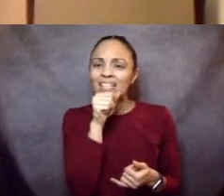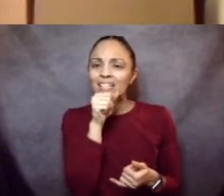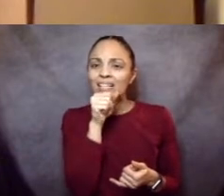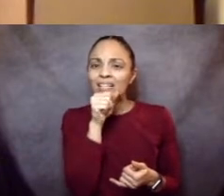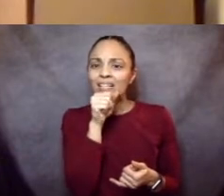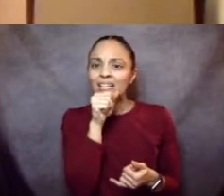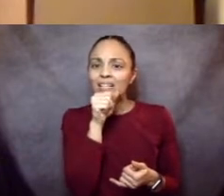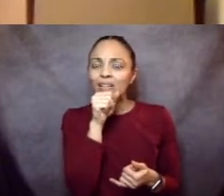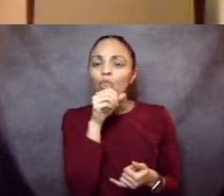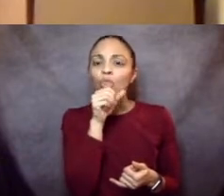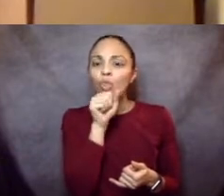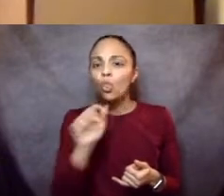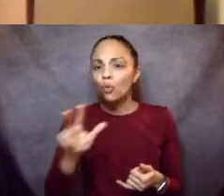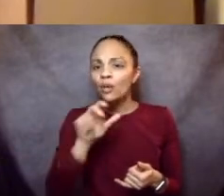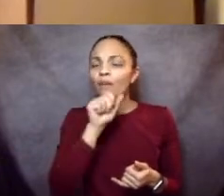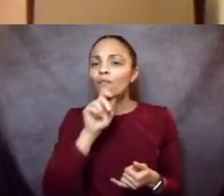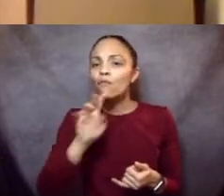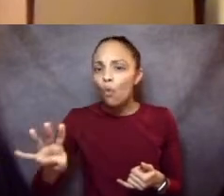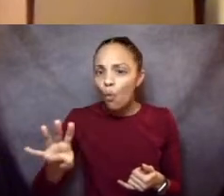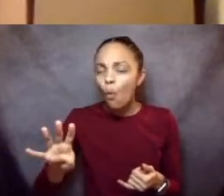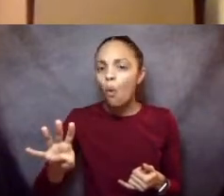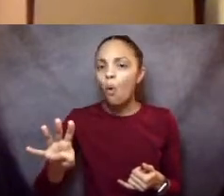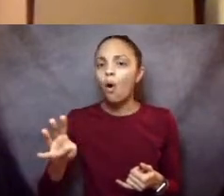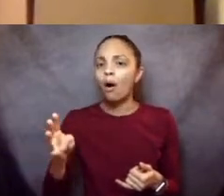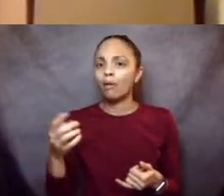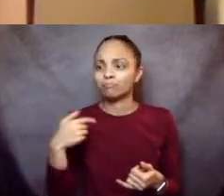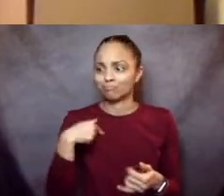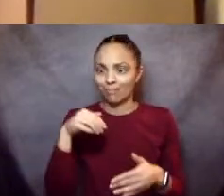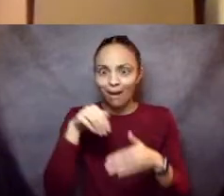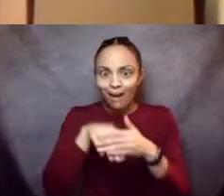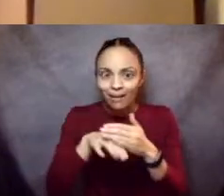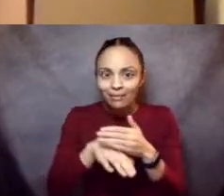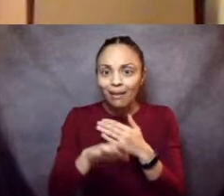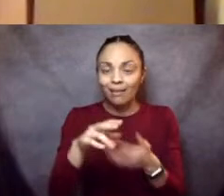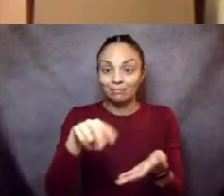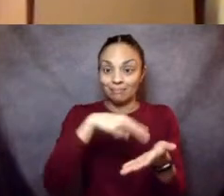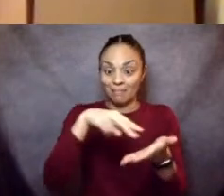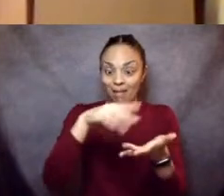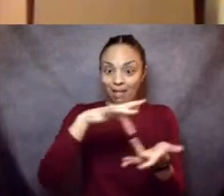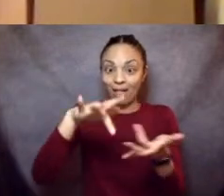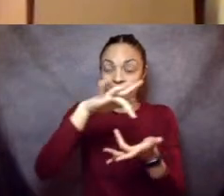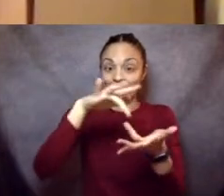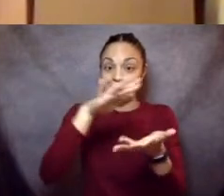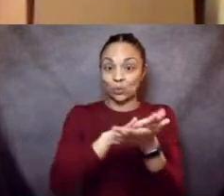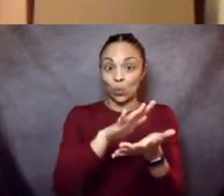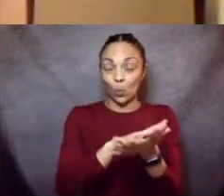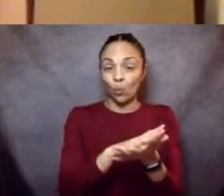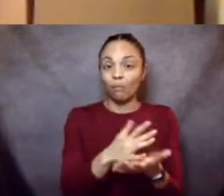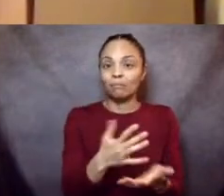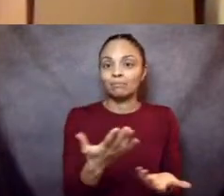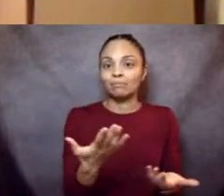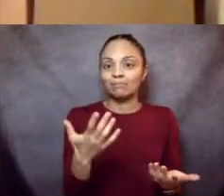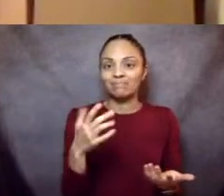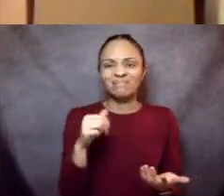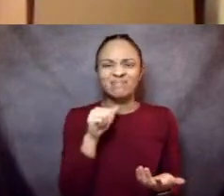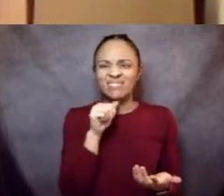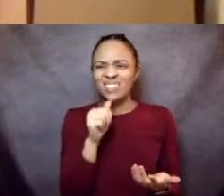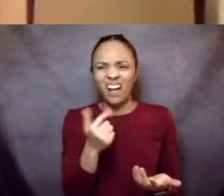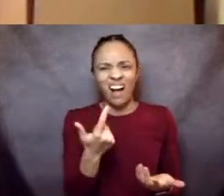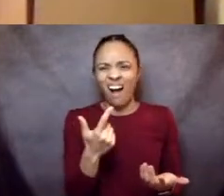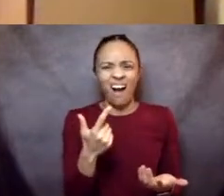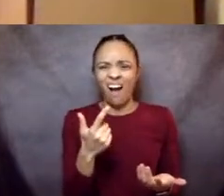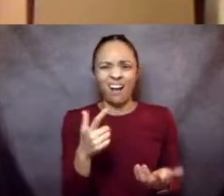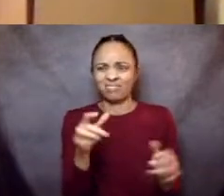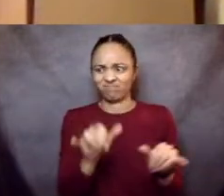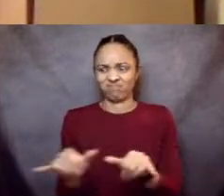in ballet school just didn't make sense, but it made better sense than breaking my arches.